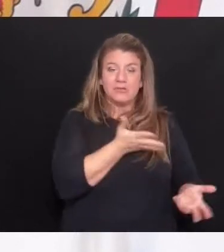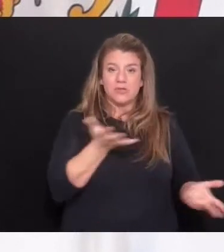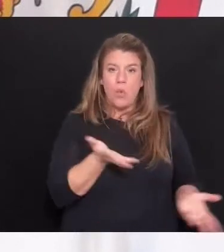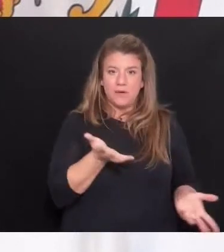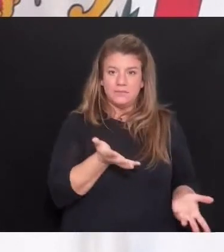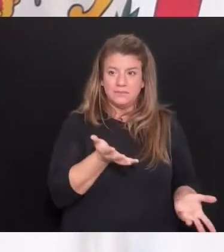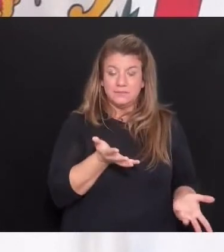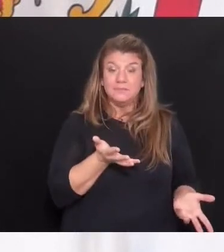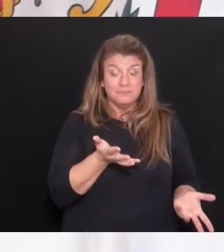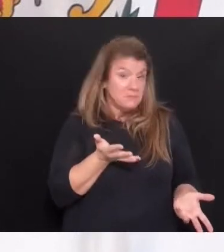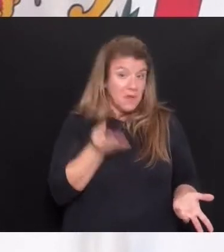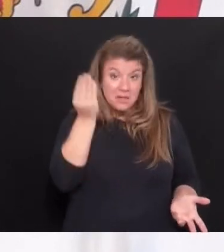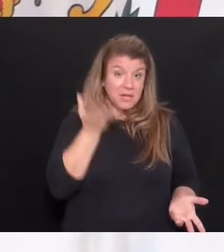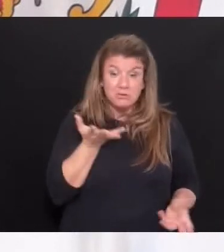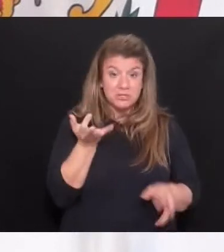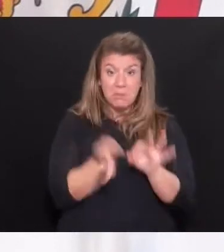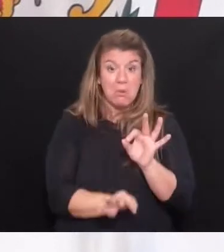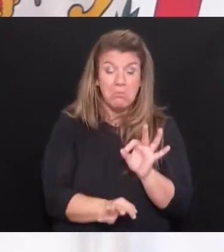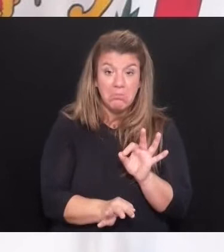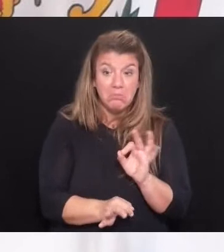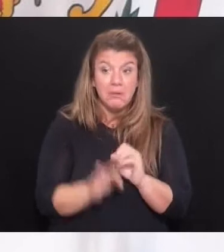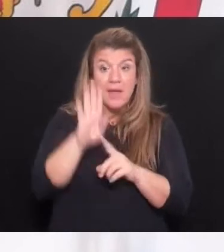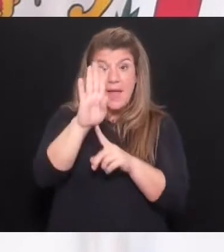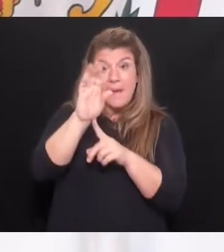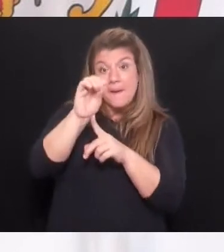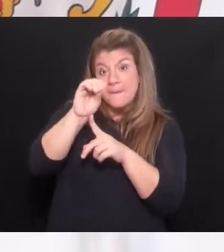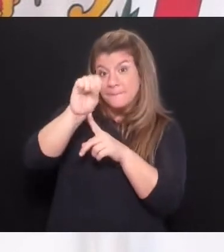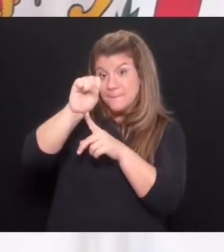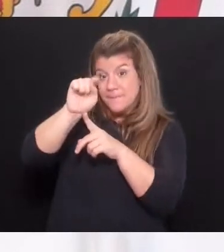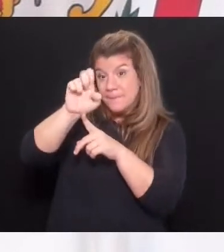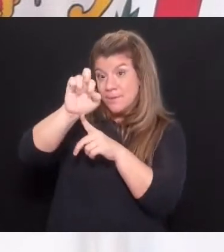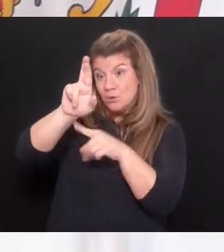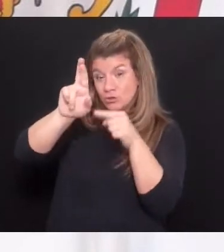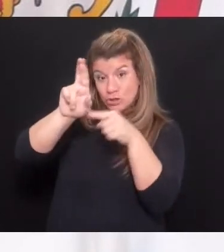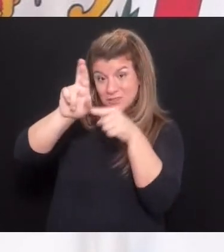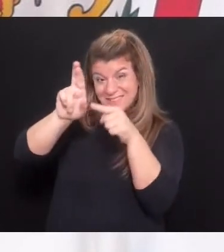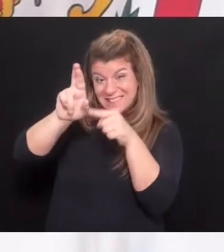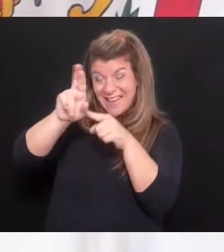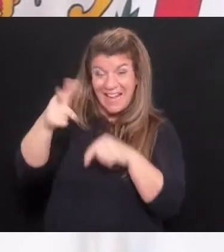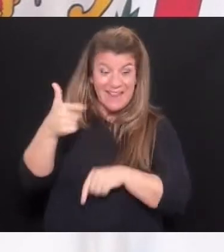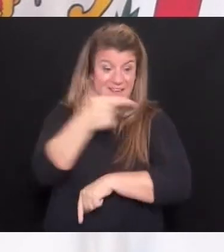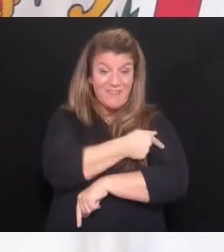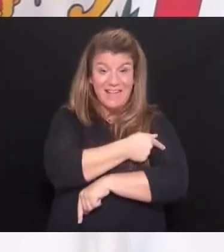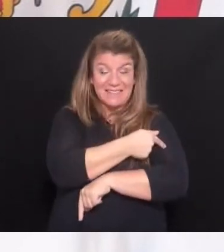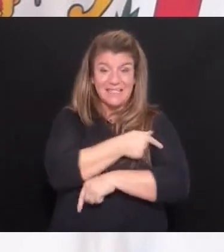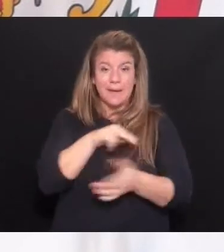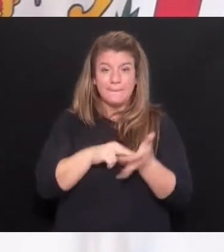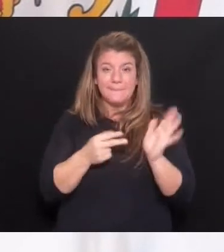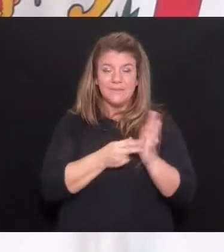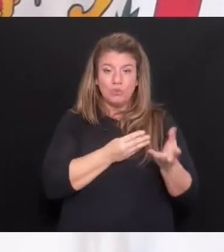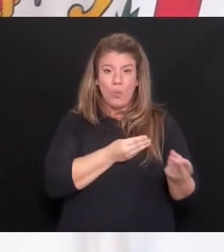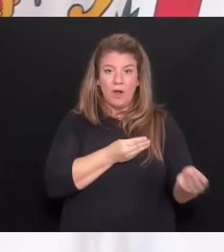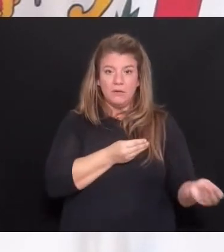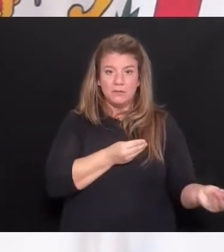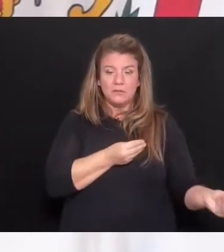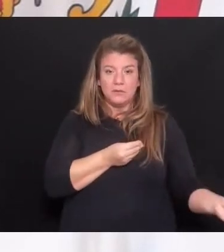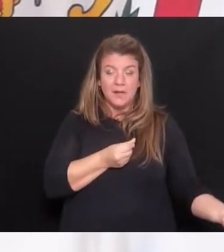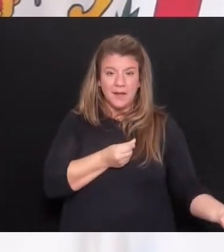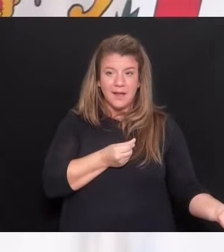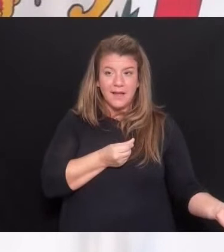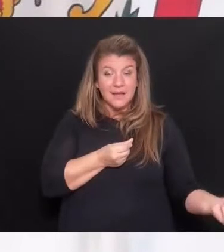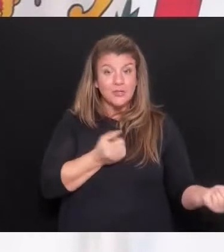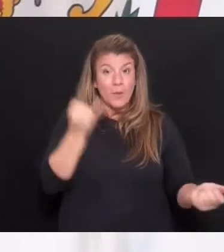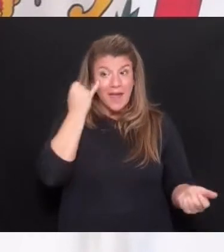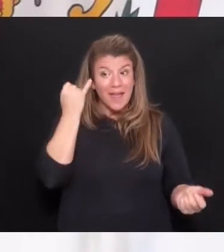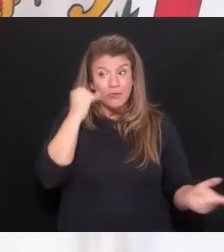It tells us just simply that the boosters, that the vaccine is wearing off. And absolutely, if you can